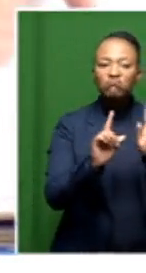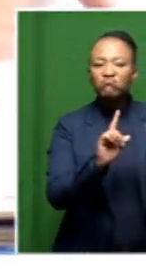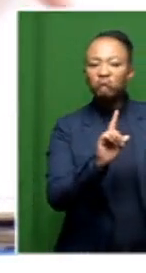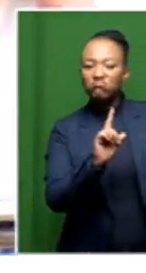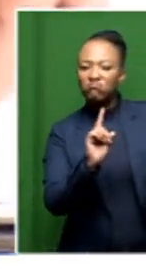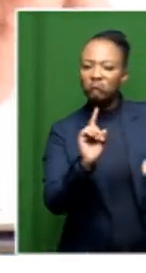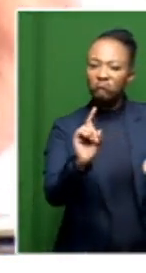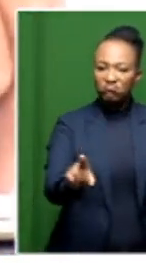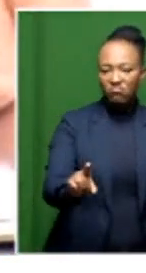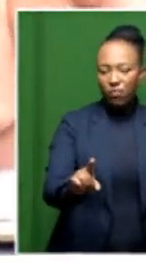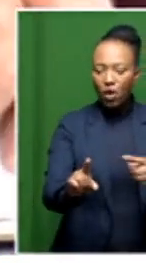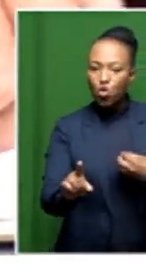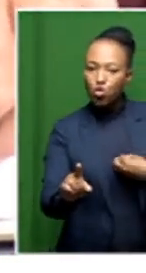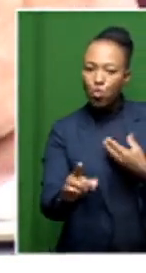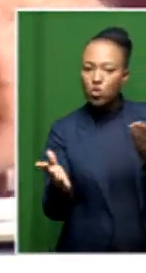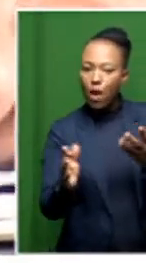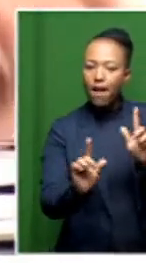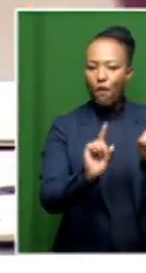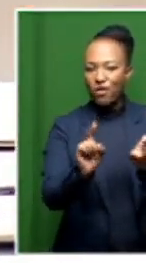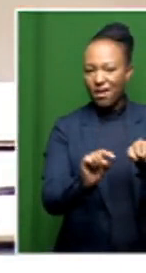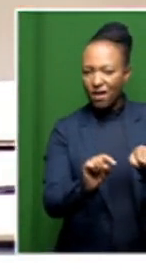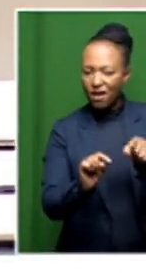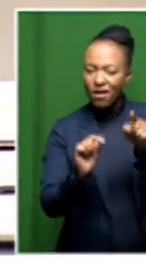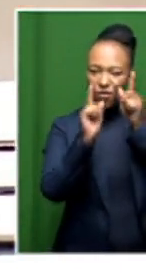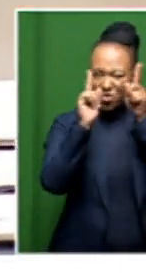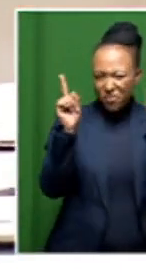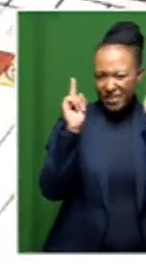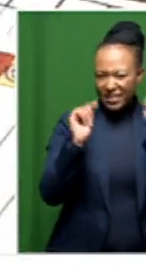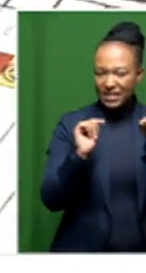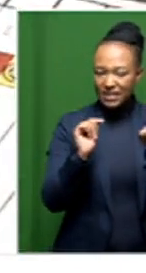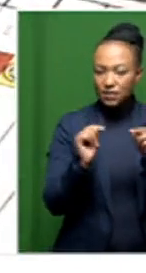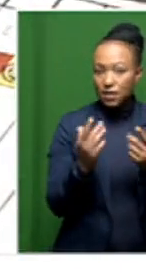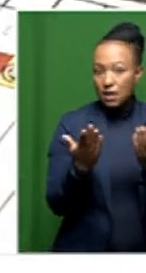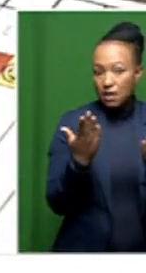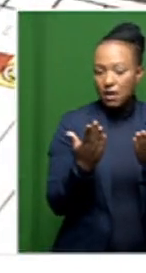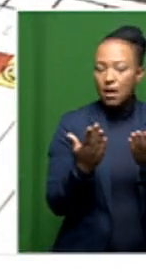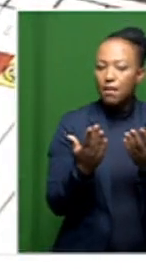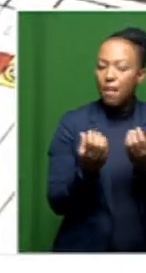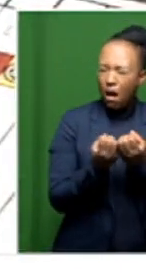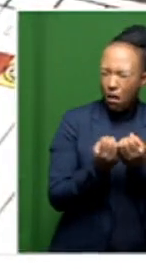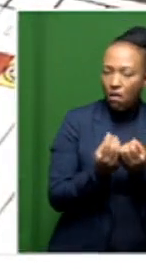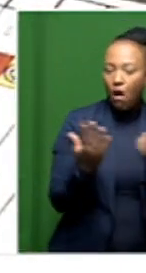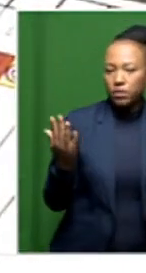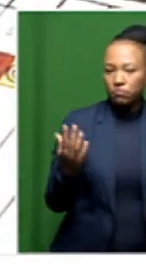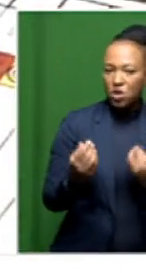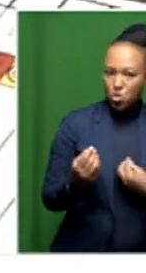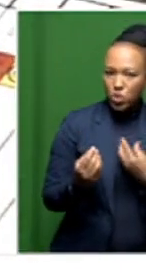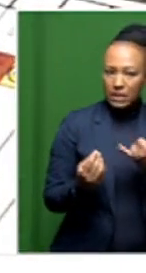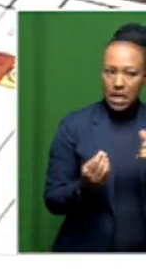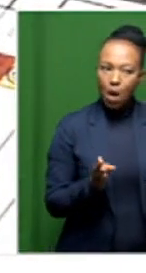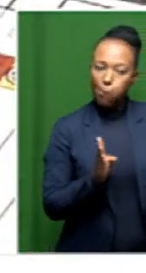are? But in doing so, also being cognizant of the fact that you may still be missing out on a large chunk of young